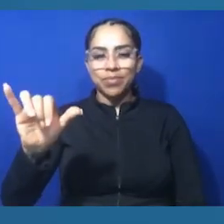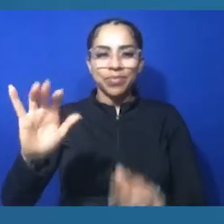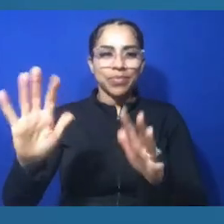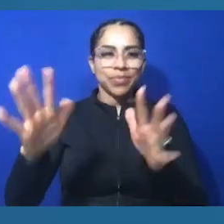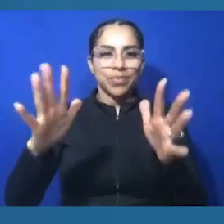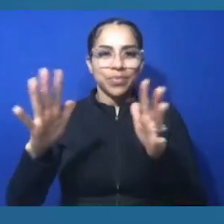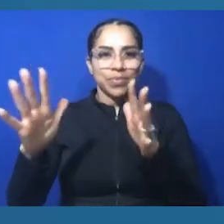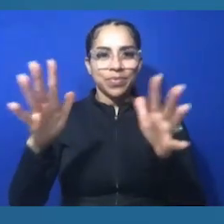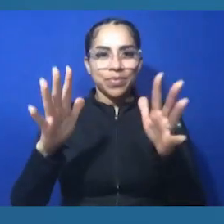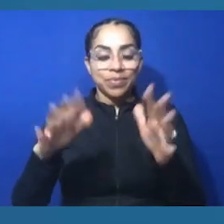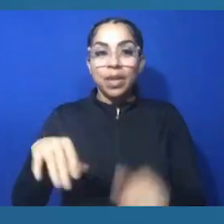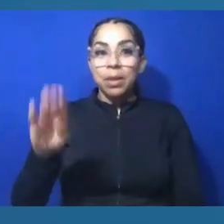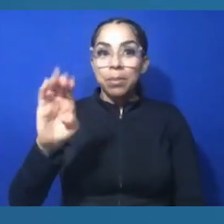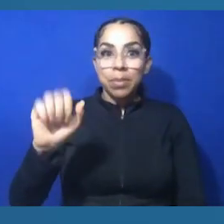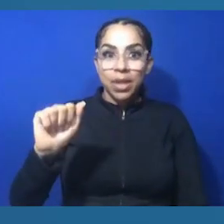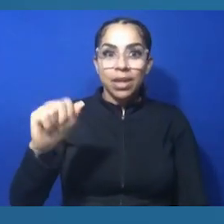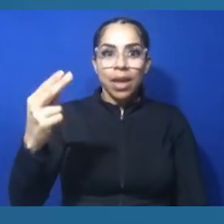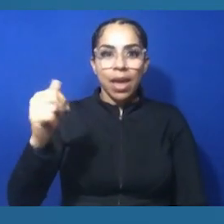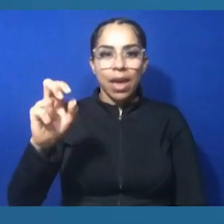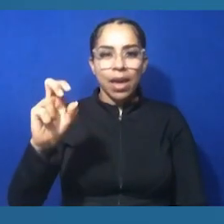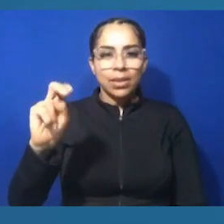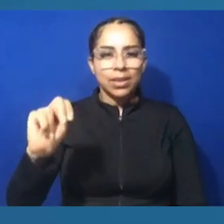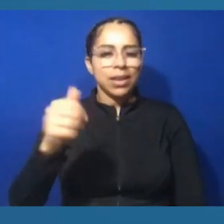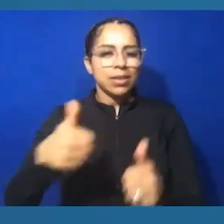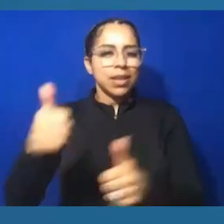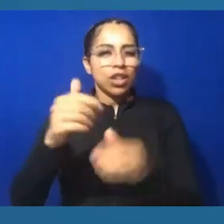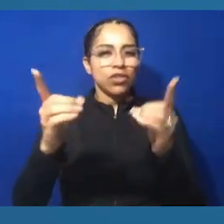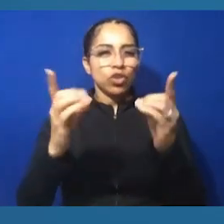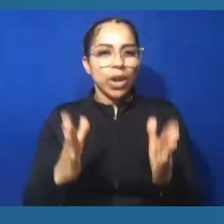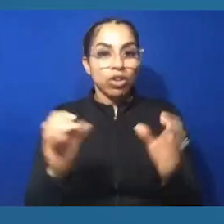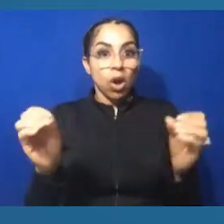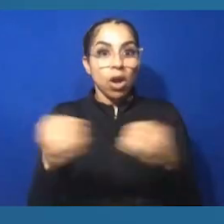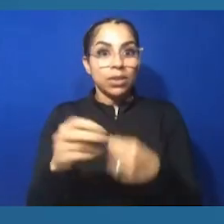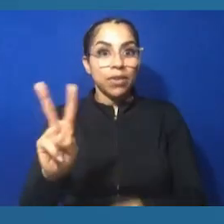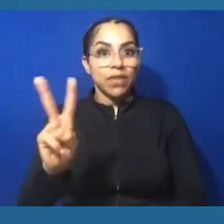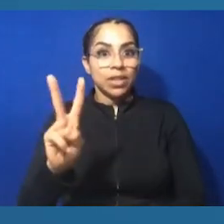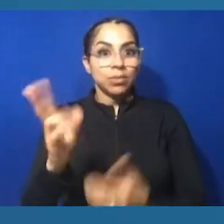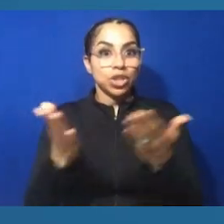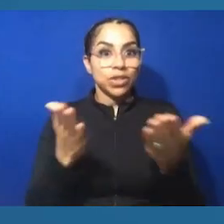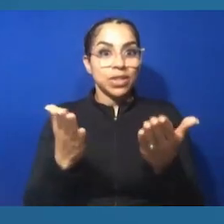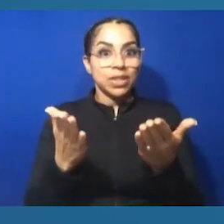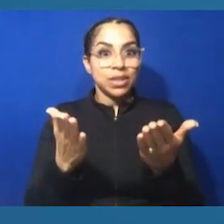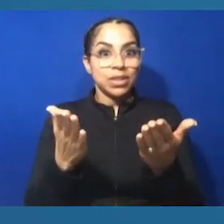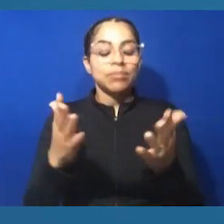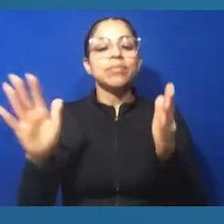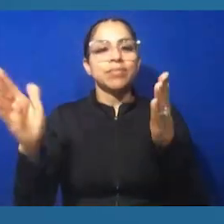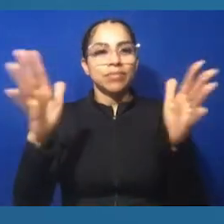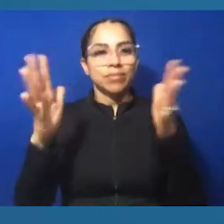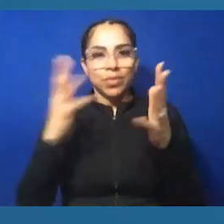B. Hansen, the Executive Director of the Office of Victim Services.